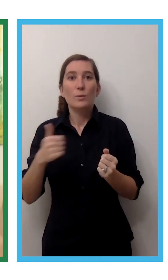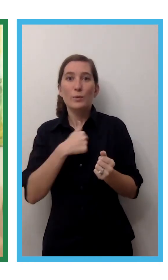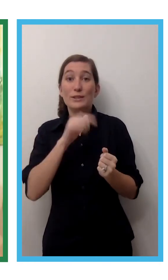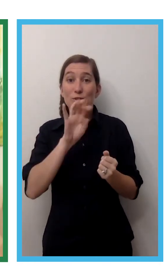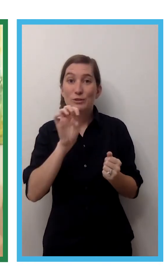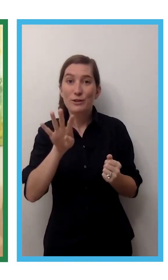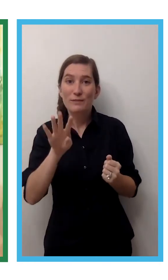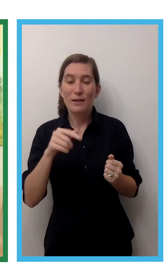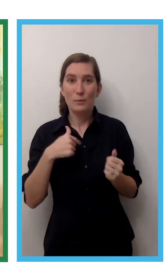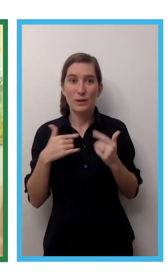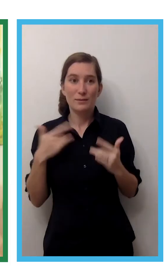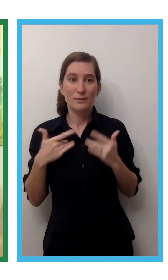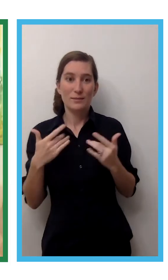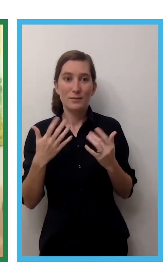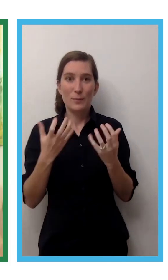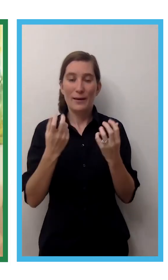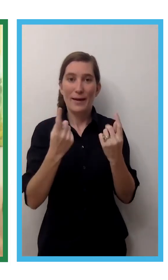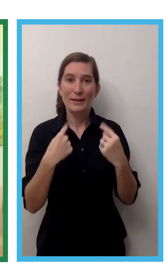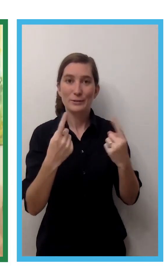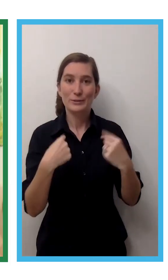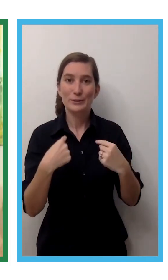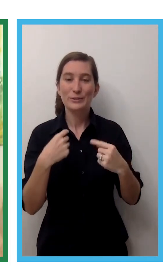know, I can ask you, you know,